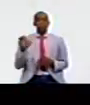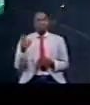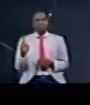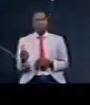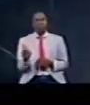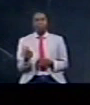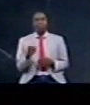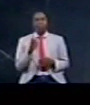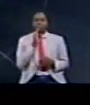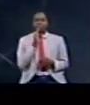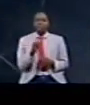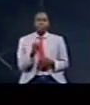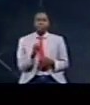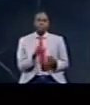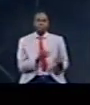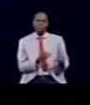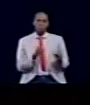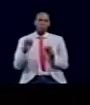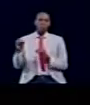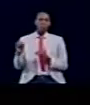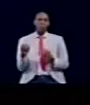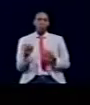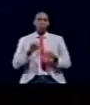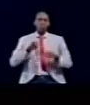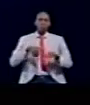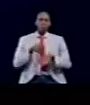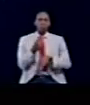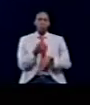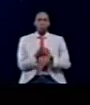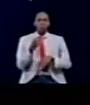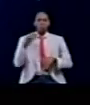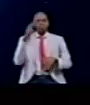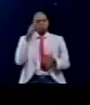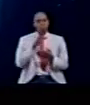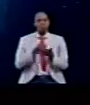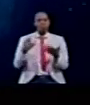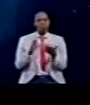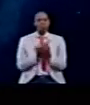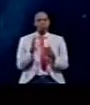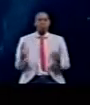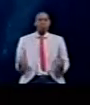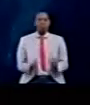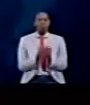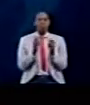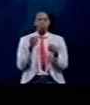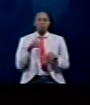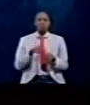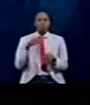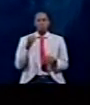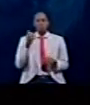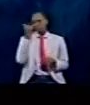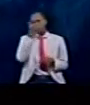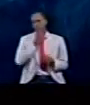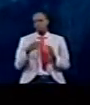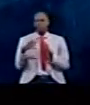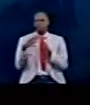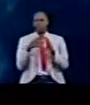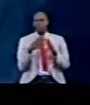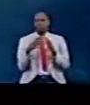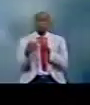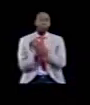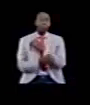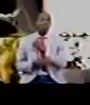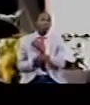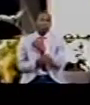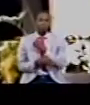have been defied until maybe they hear a particular message or they hear a particular thing that deal with their situation. They begin to open up. Then